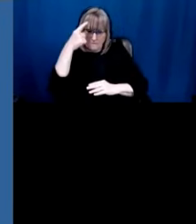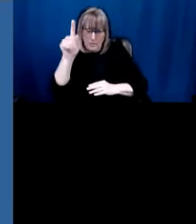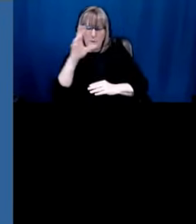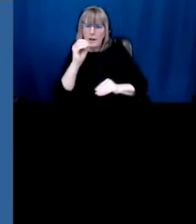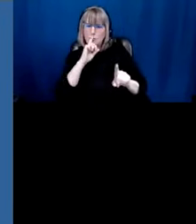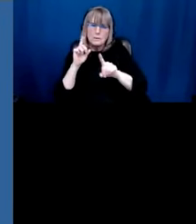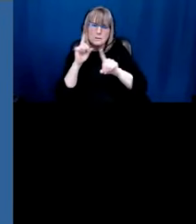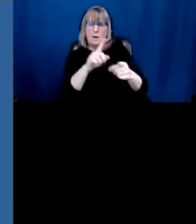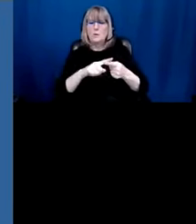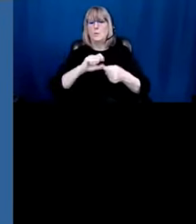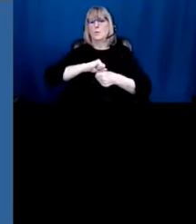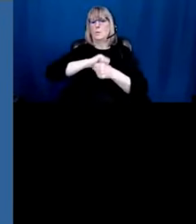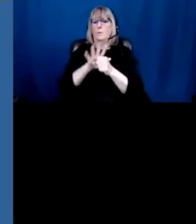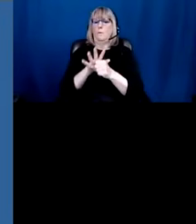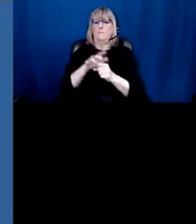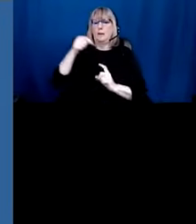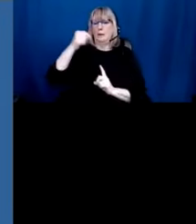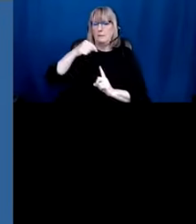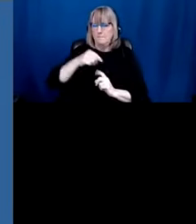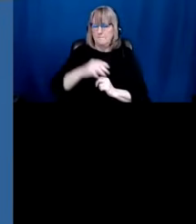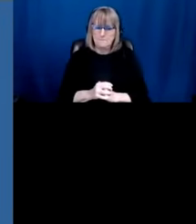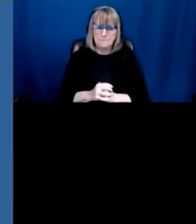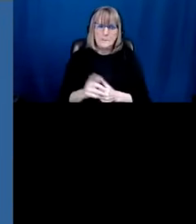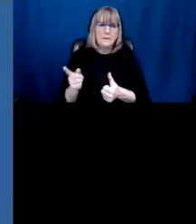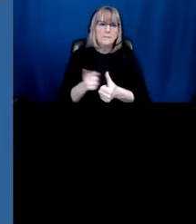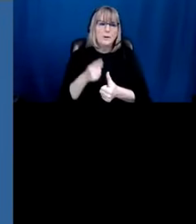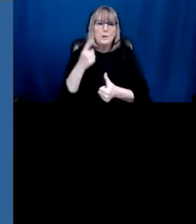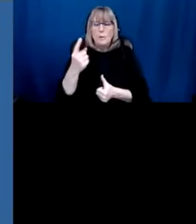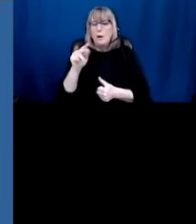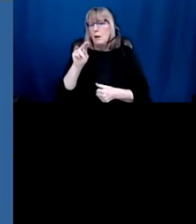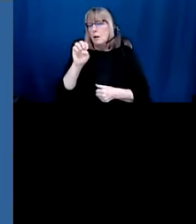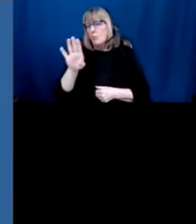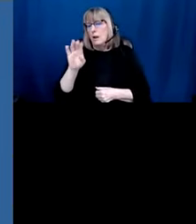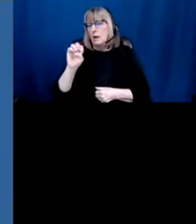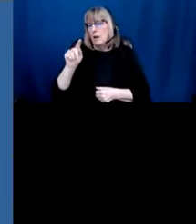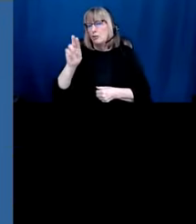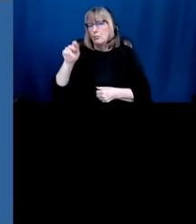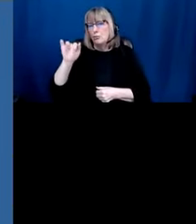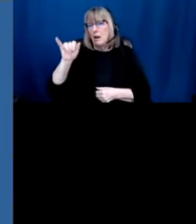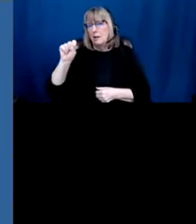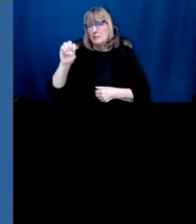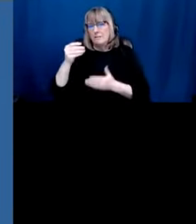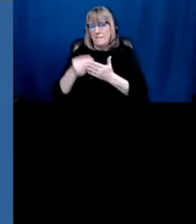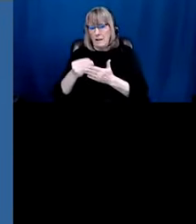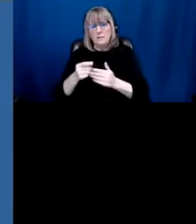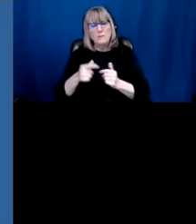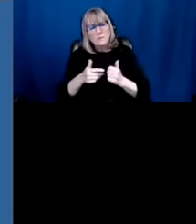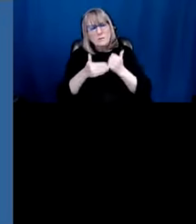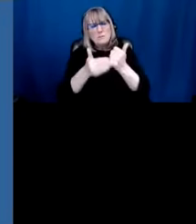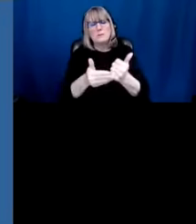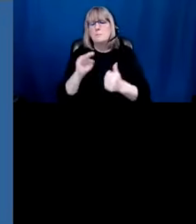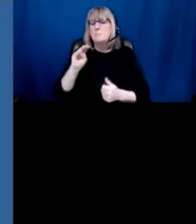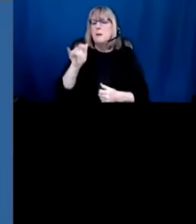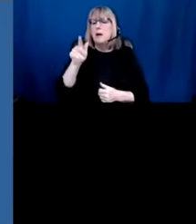responding to COVID. So the first was the Nebraska Enterprise Fund, which assisted micro businesses.